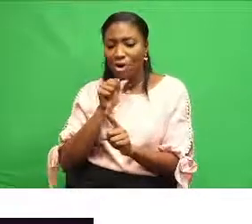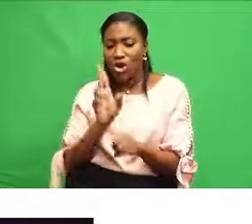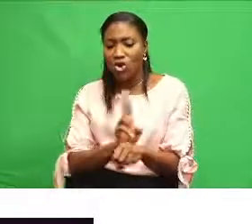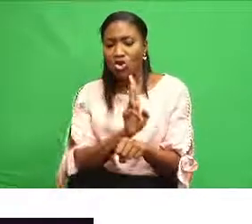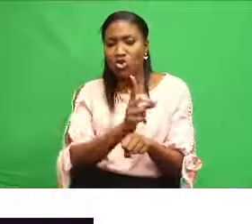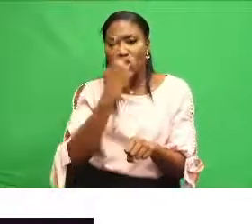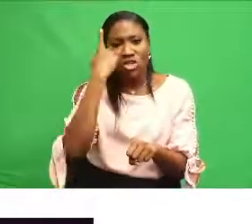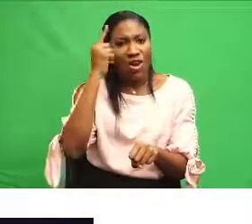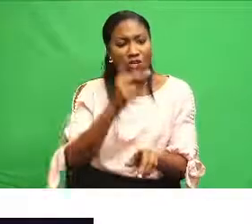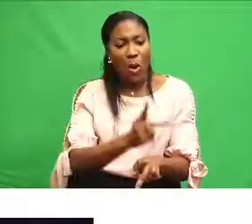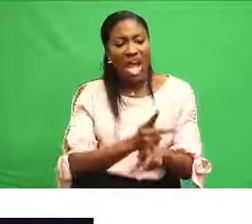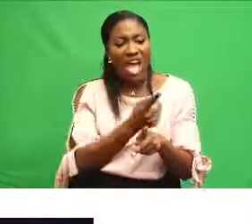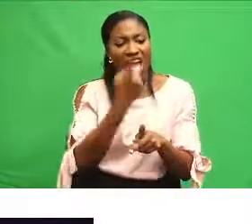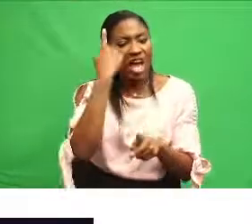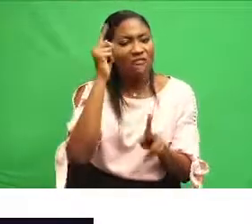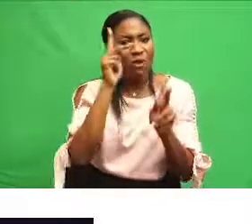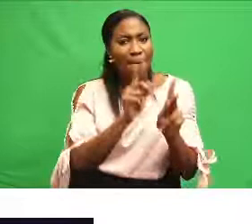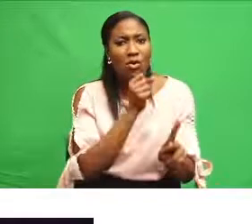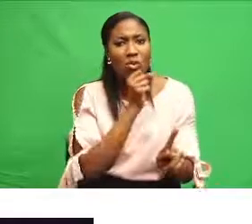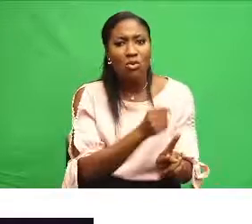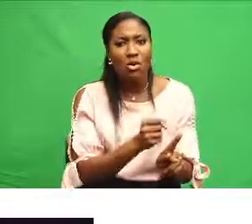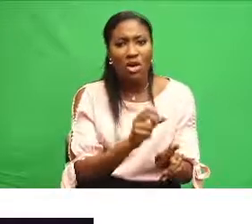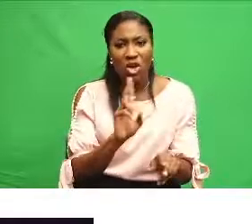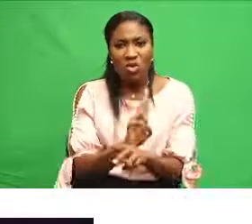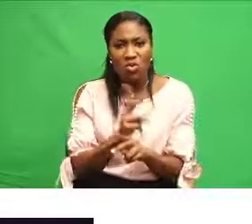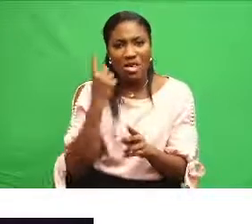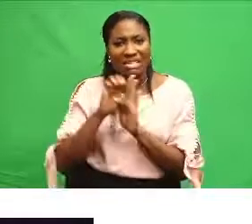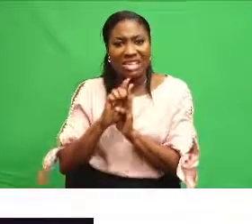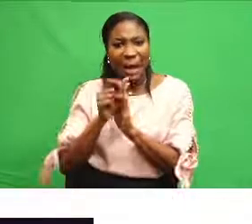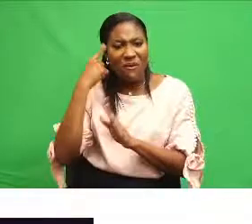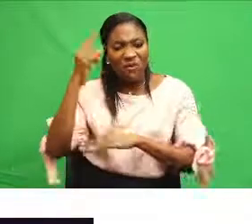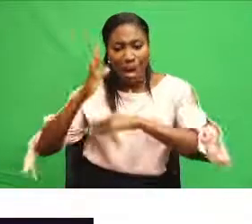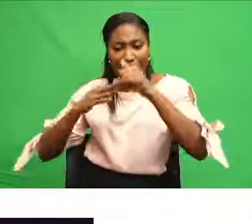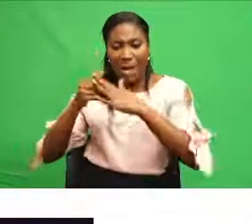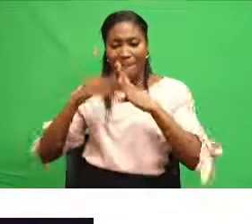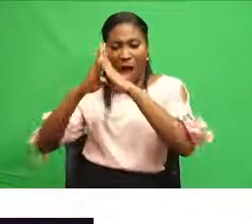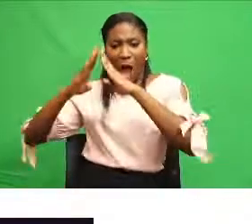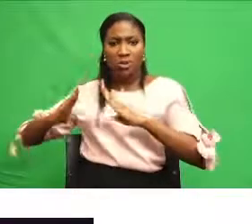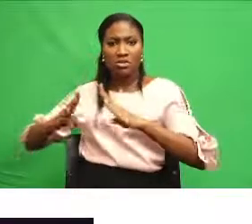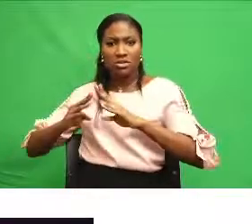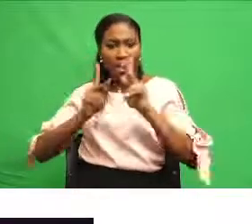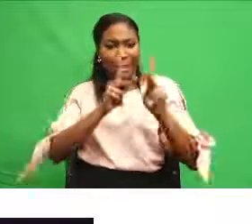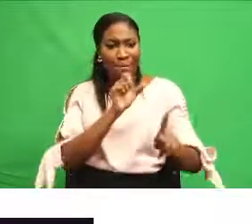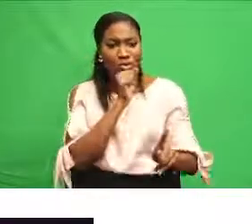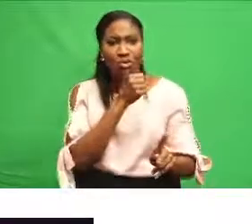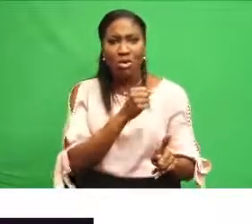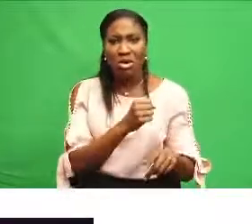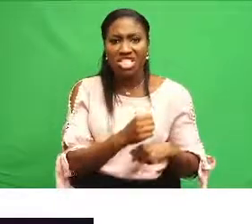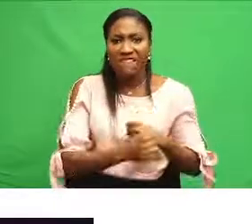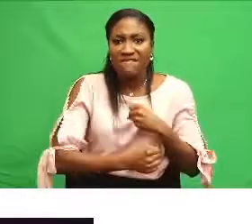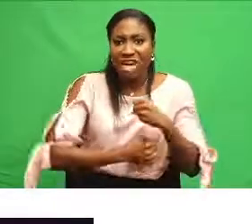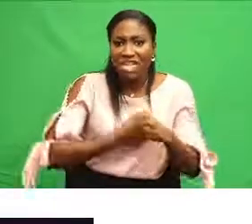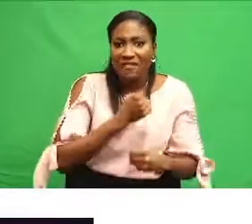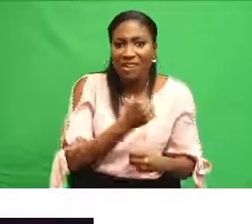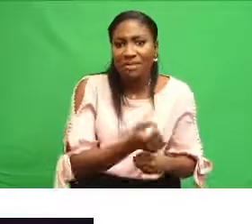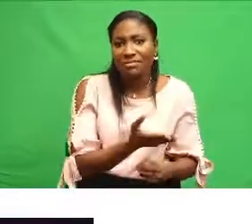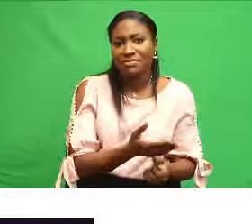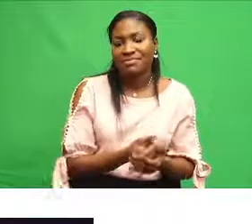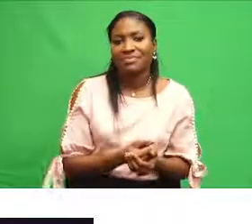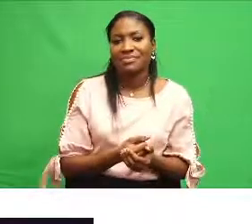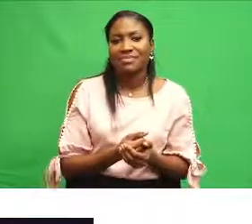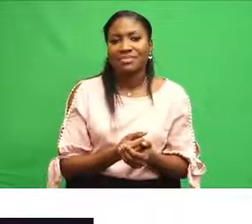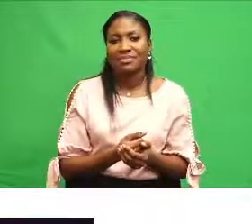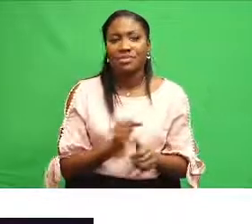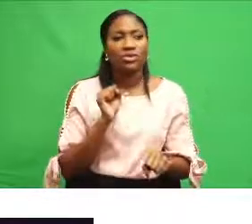people building their house while the poor elder is suffering. Now, here's a quote from one of the carers I interviewed, who I will call